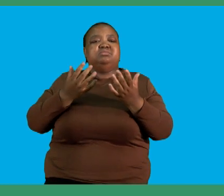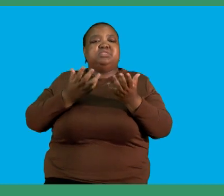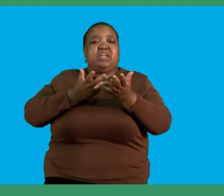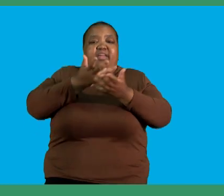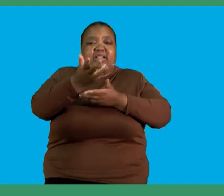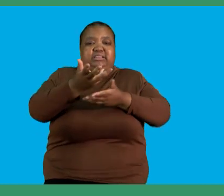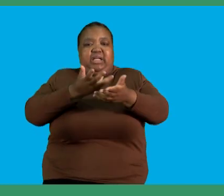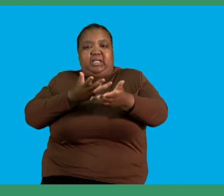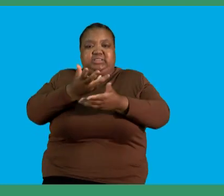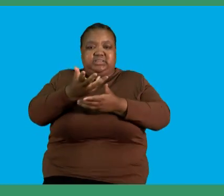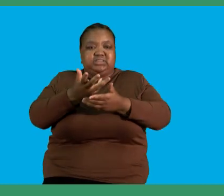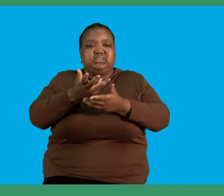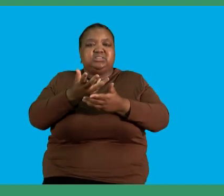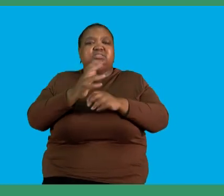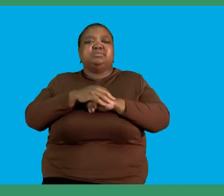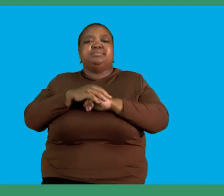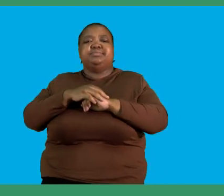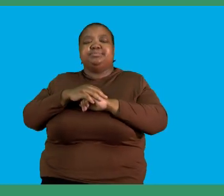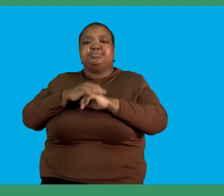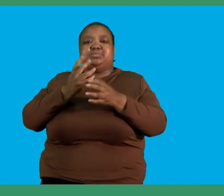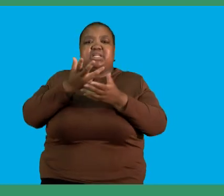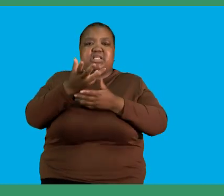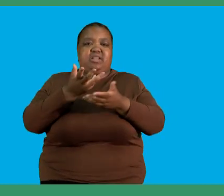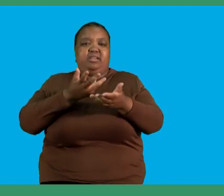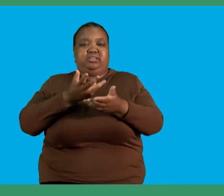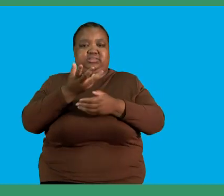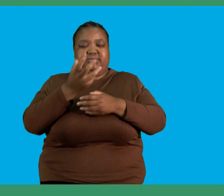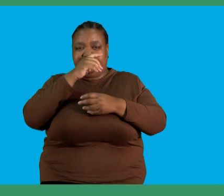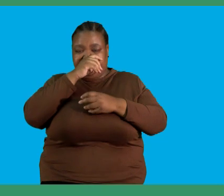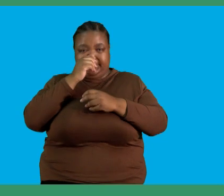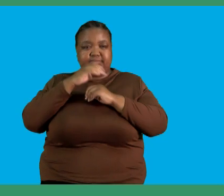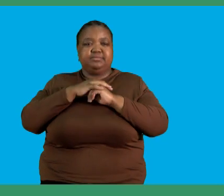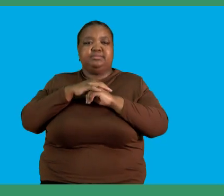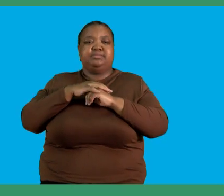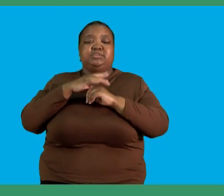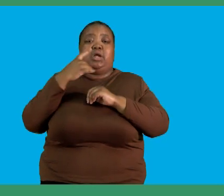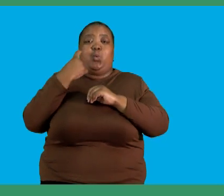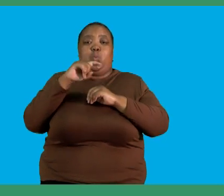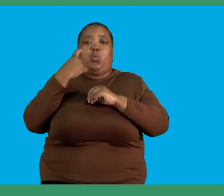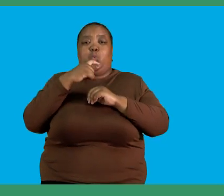interactive. This would be your interactive